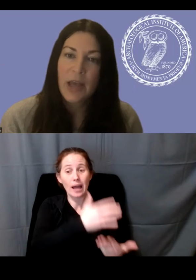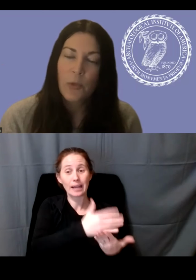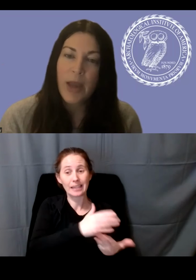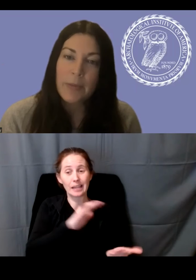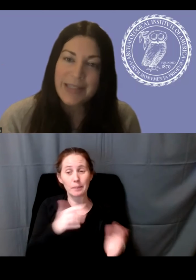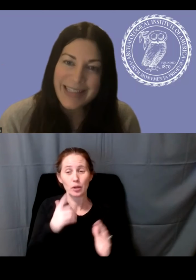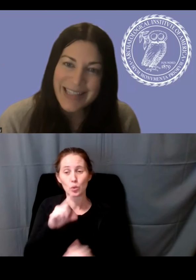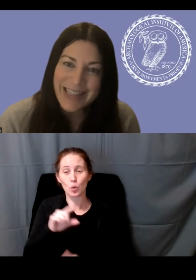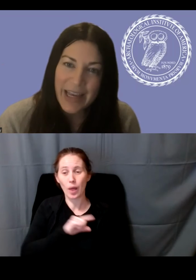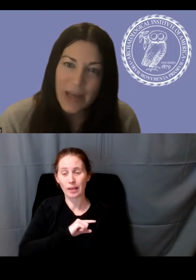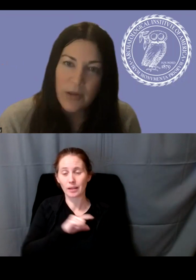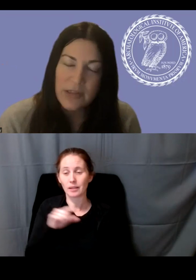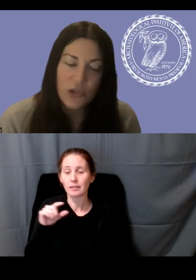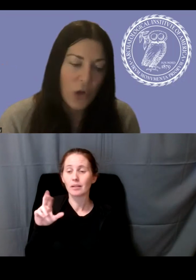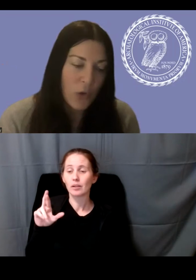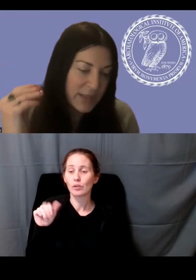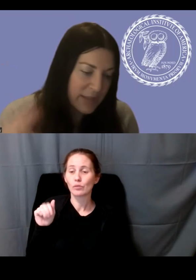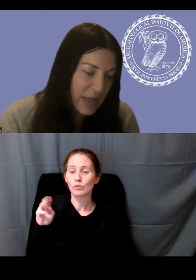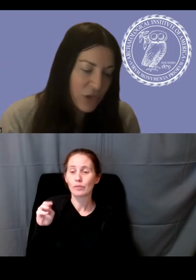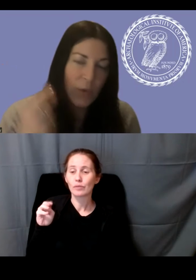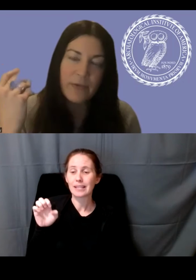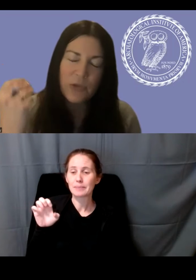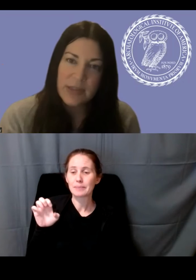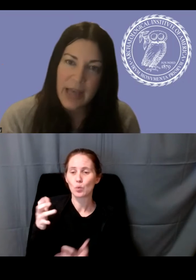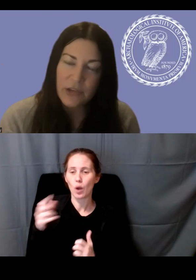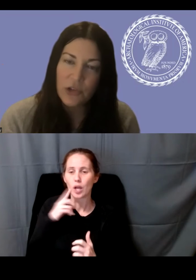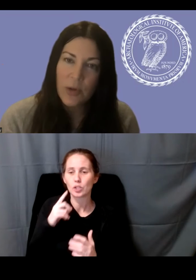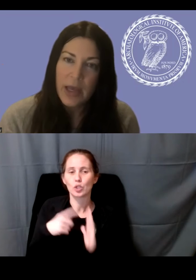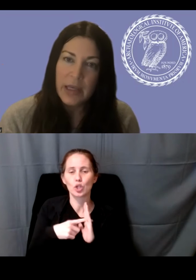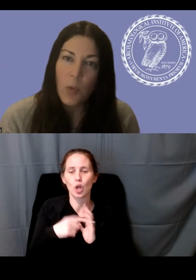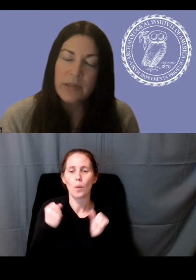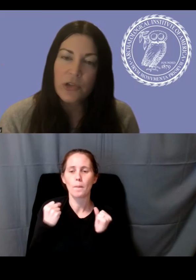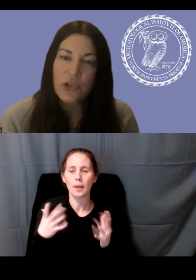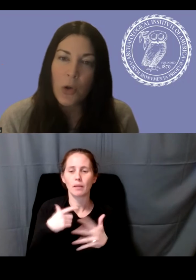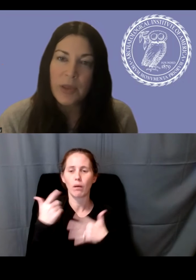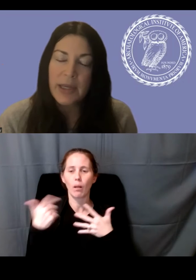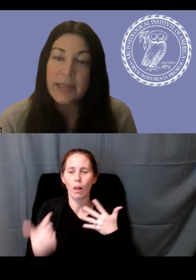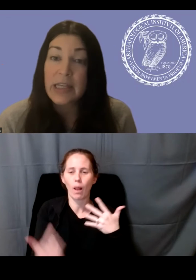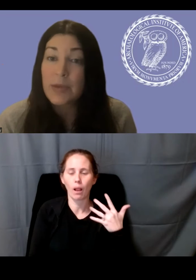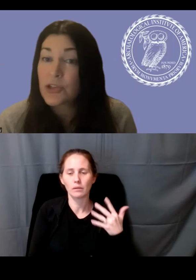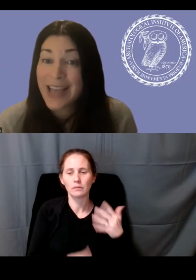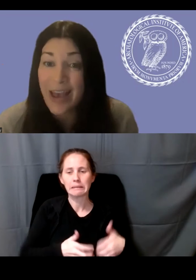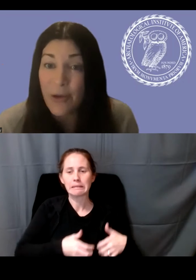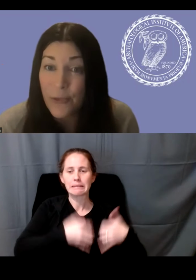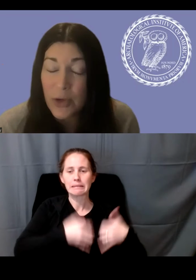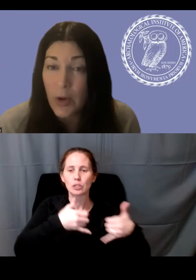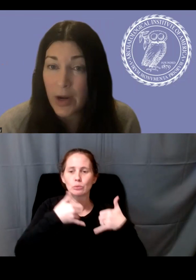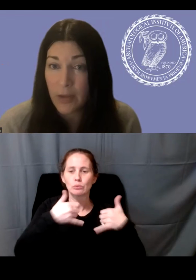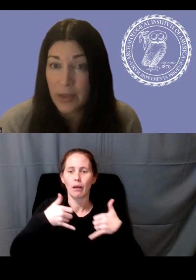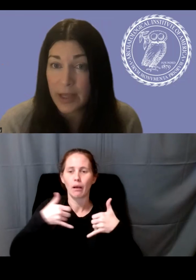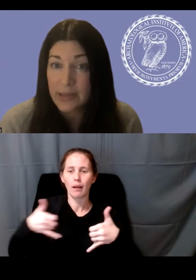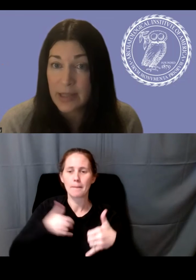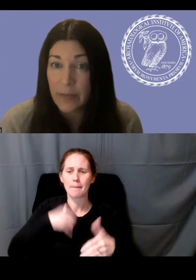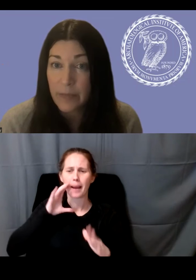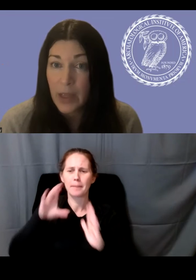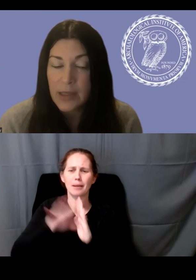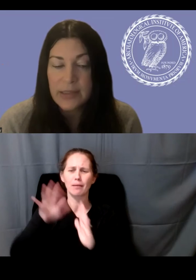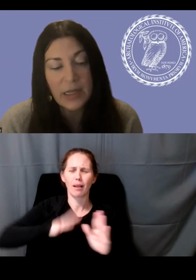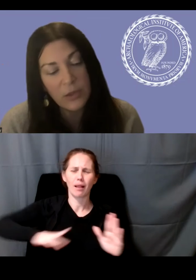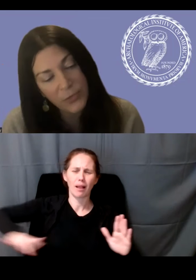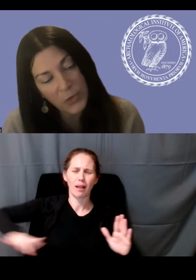quality. Ramses II wants to show statue after statue. He wants to show that his image is everywhere on the